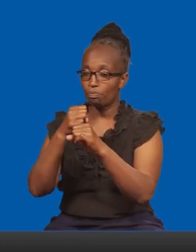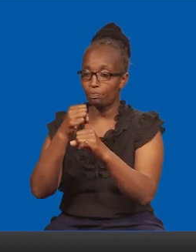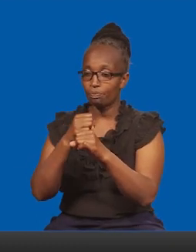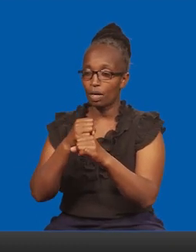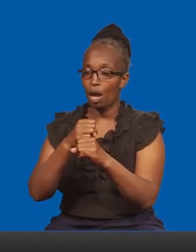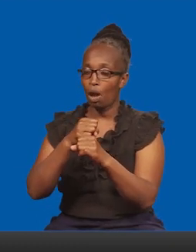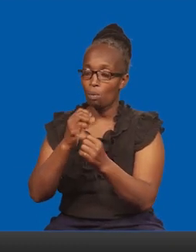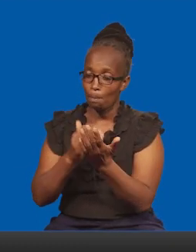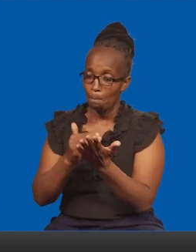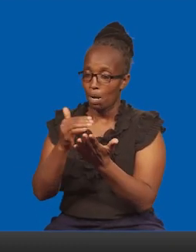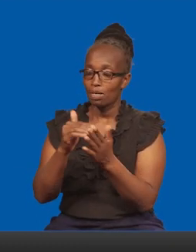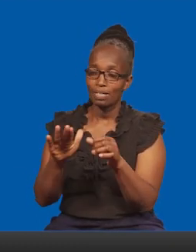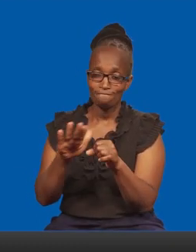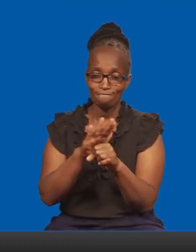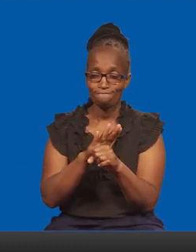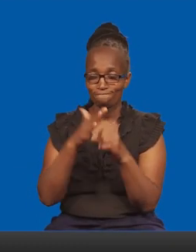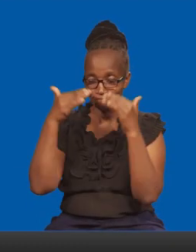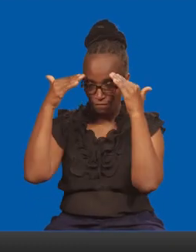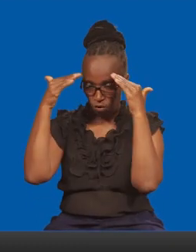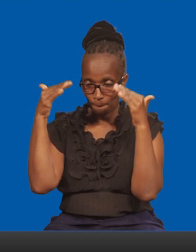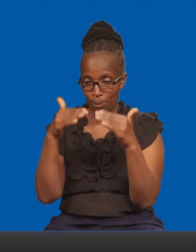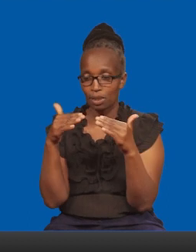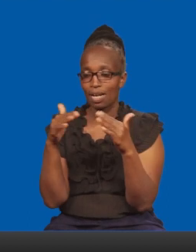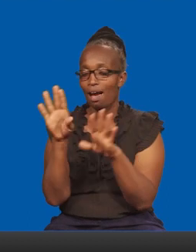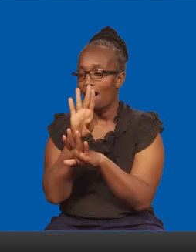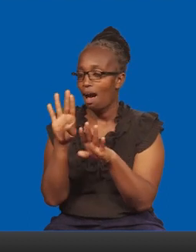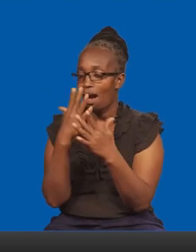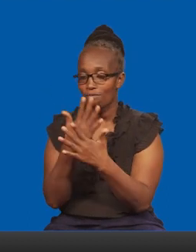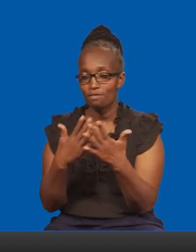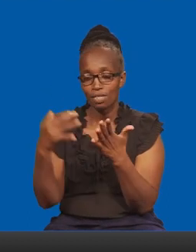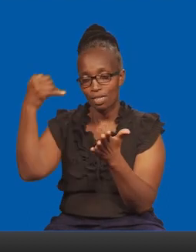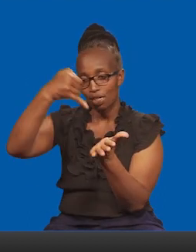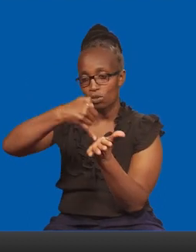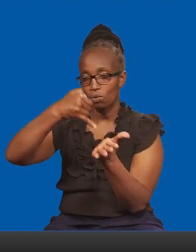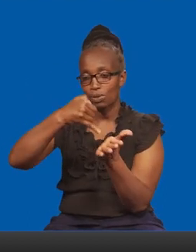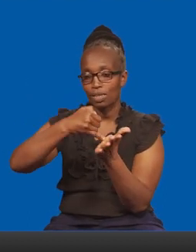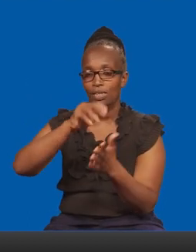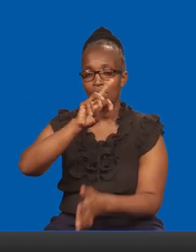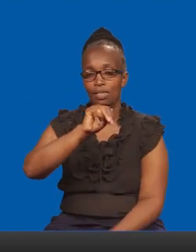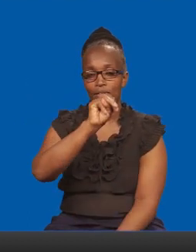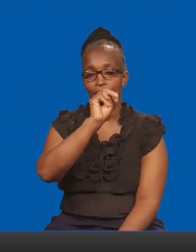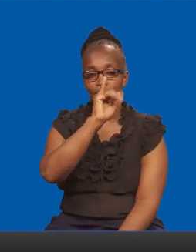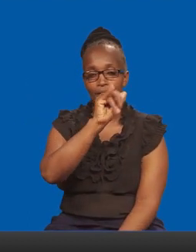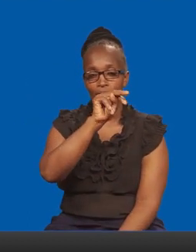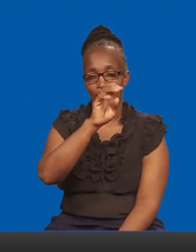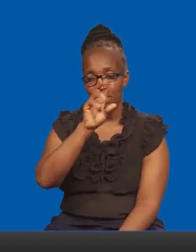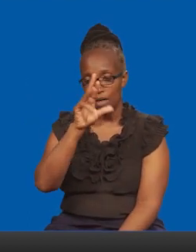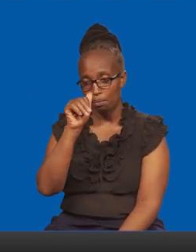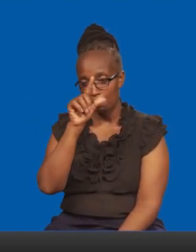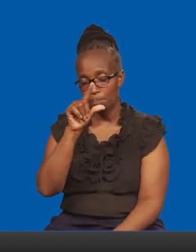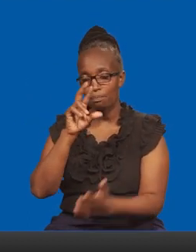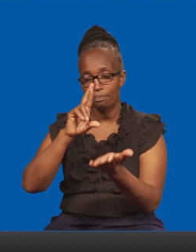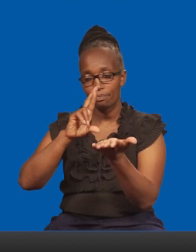willing to do our part in full and to commit our assets, including